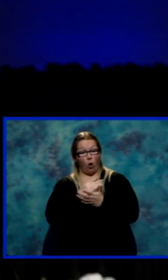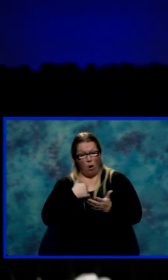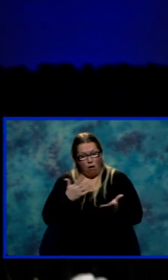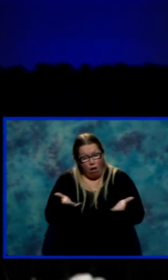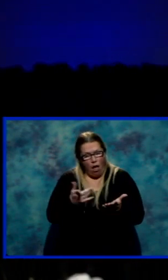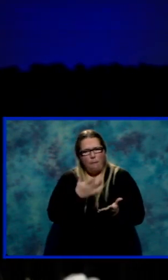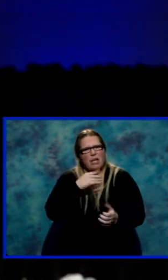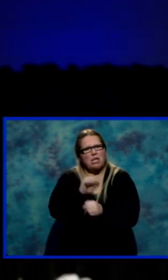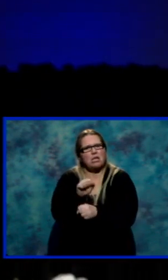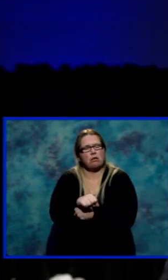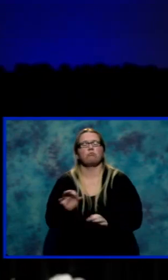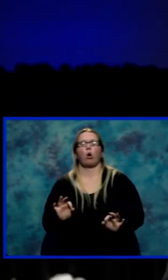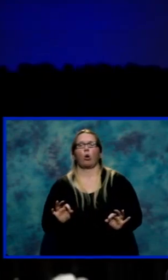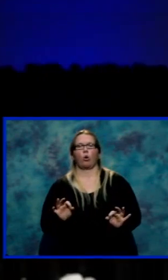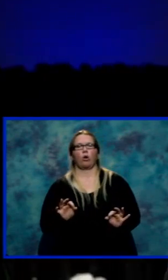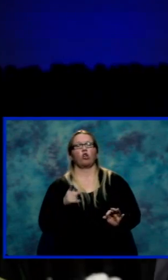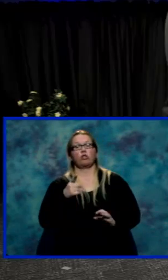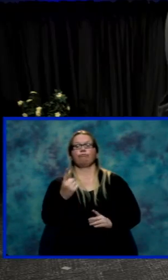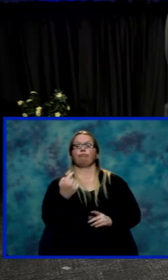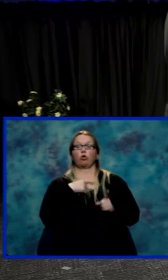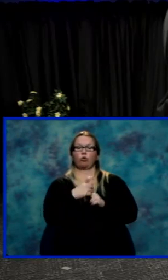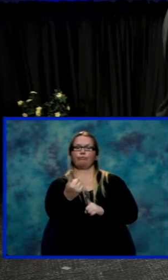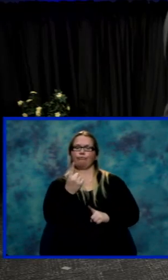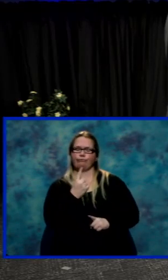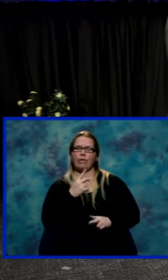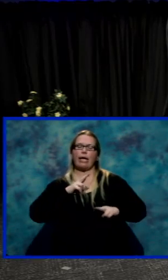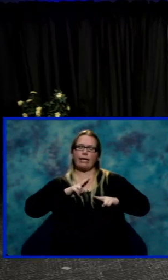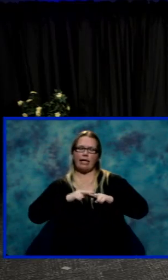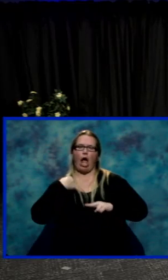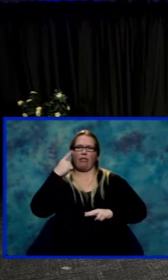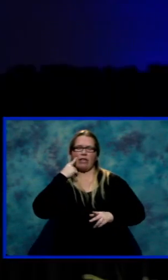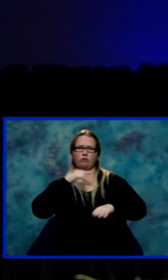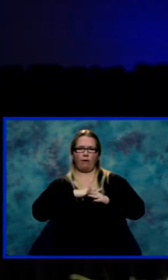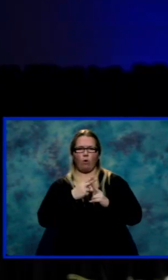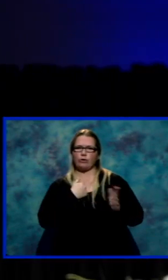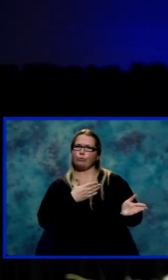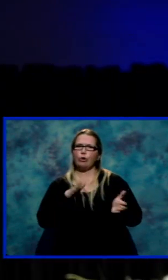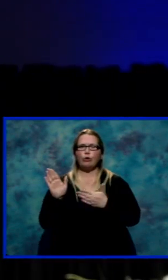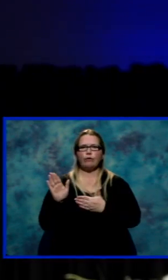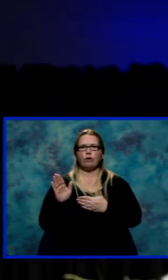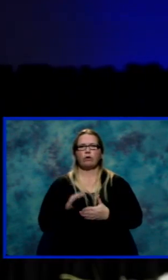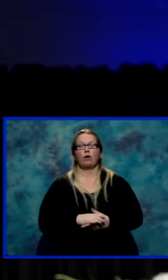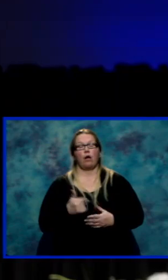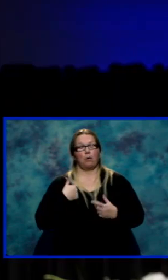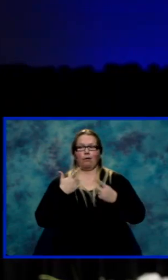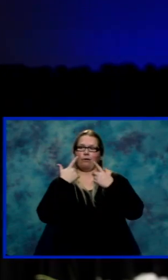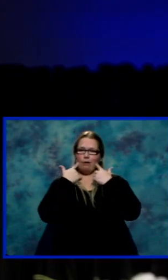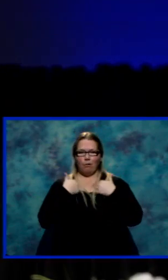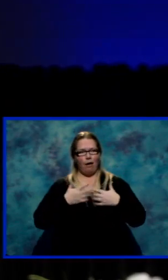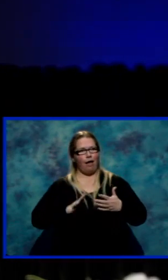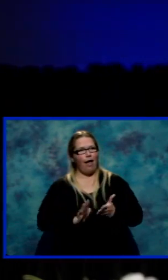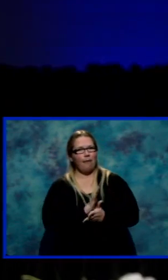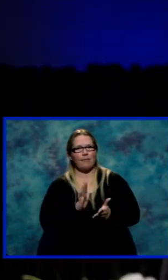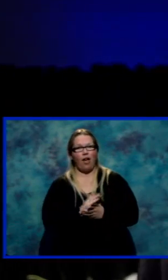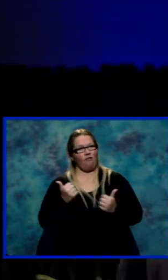way. And she came to me on Sunday night and said, Daddy, I think it's time for us to move. Yeah. And we broke down in tears and said, all right, let's